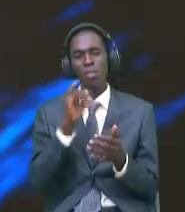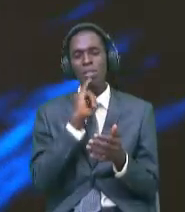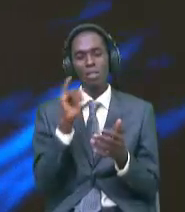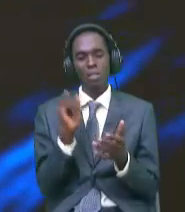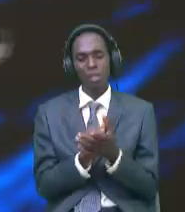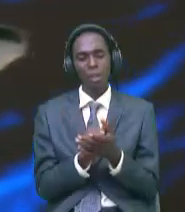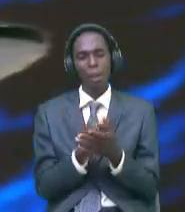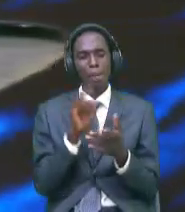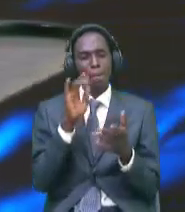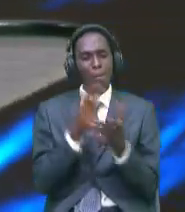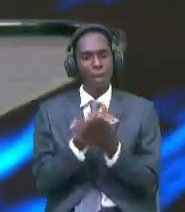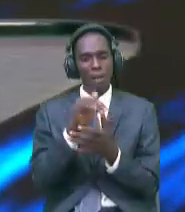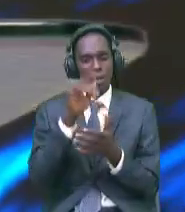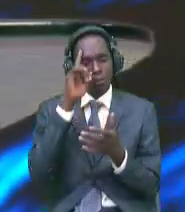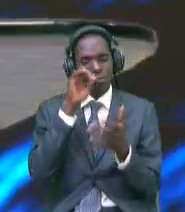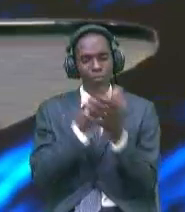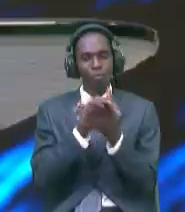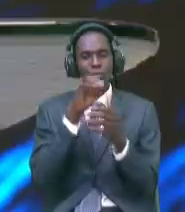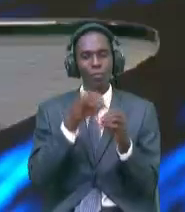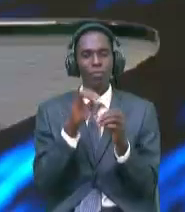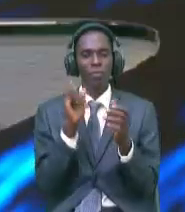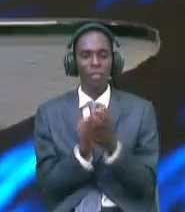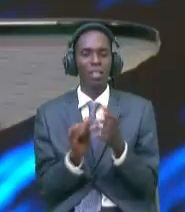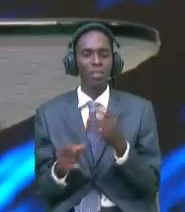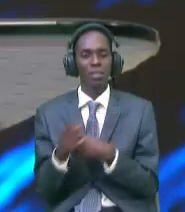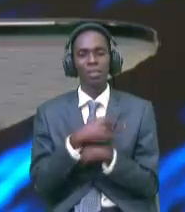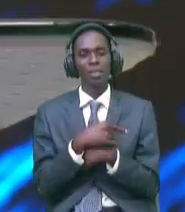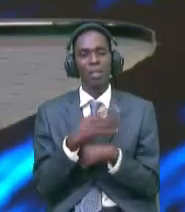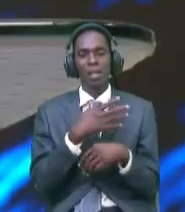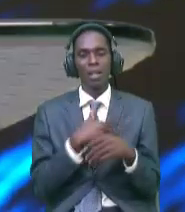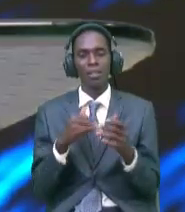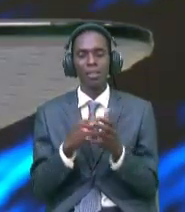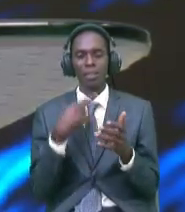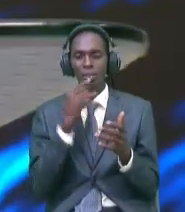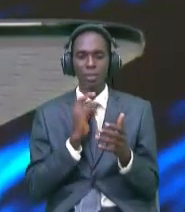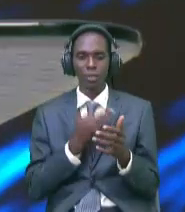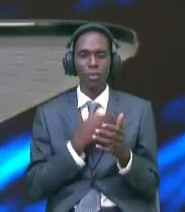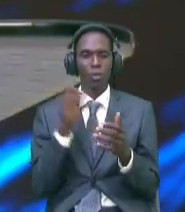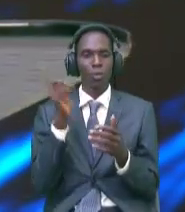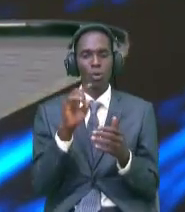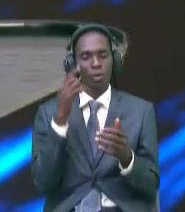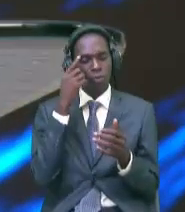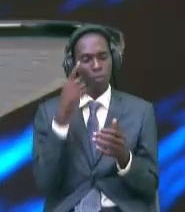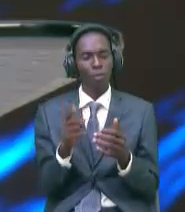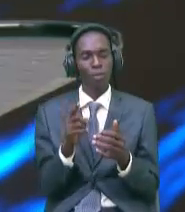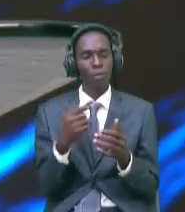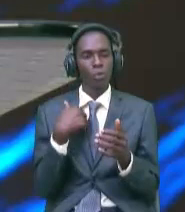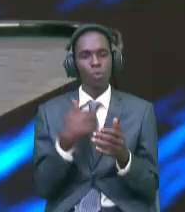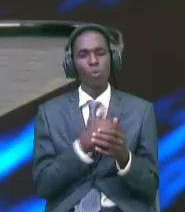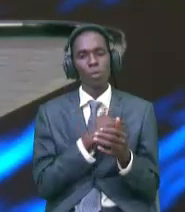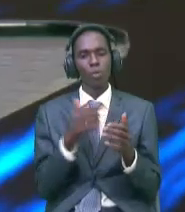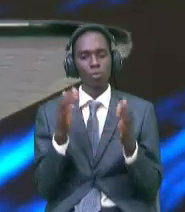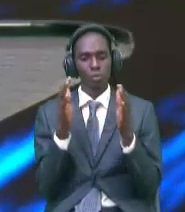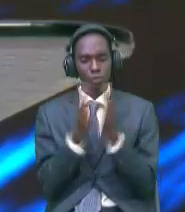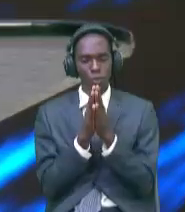believed in that day. And then in verse 11, it tells us, wherefore also we pray